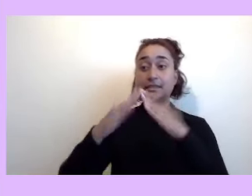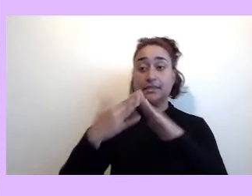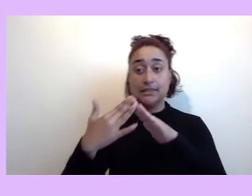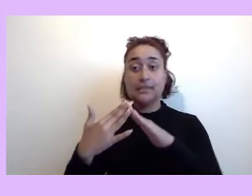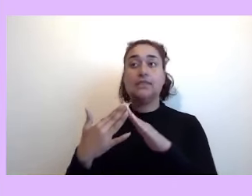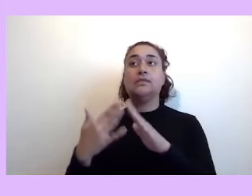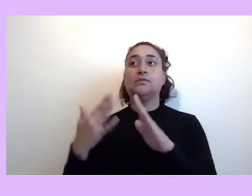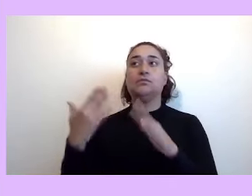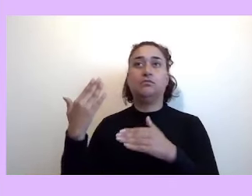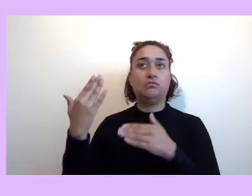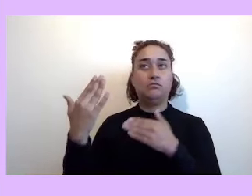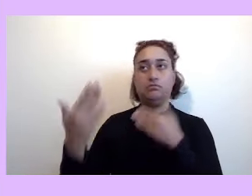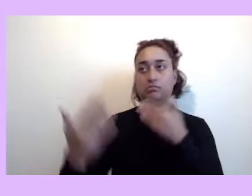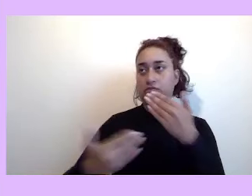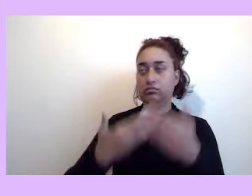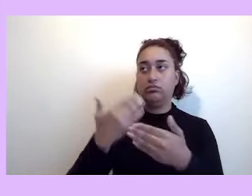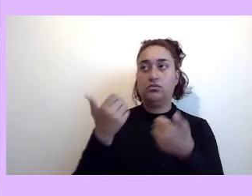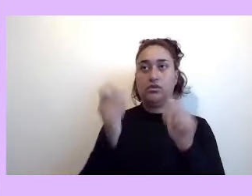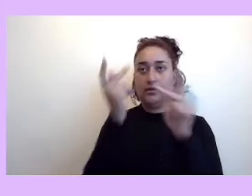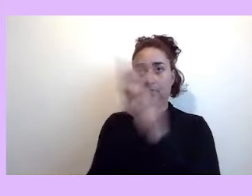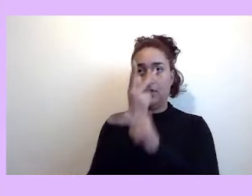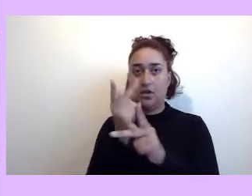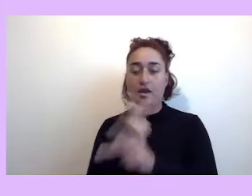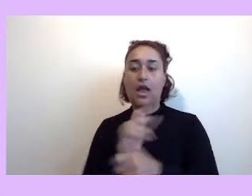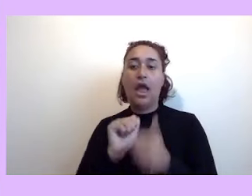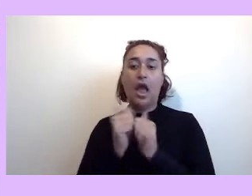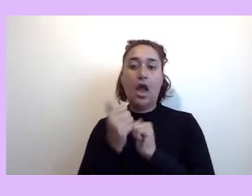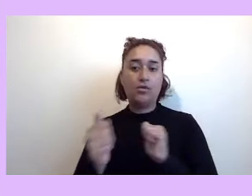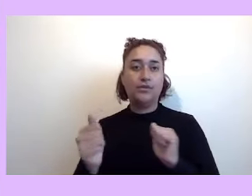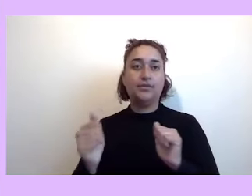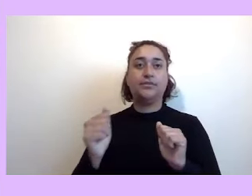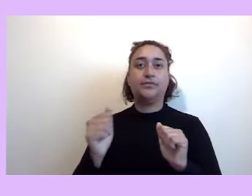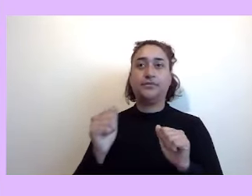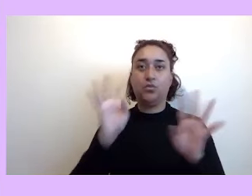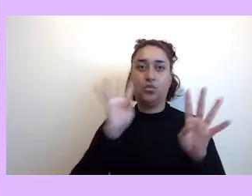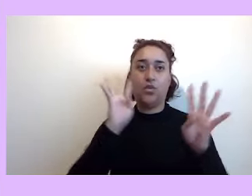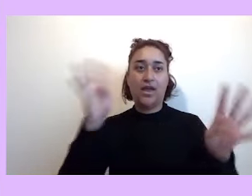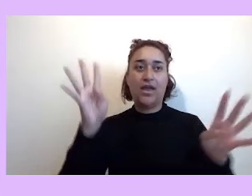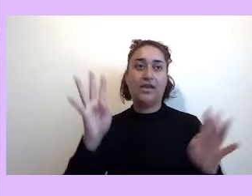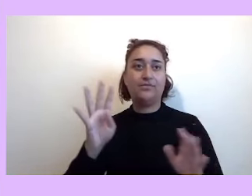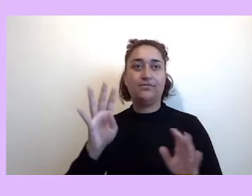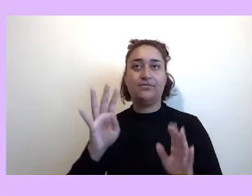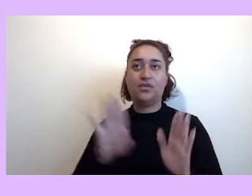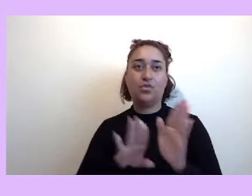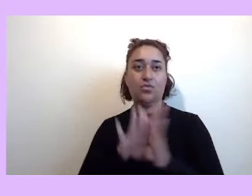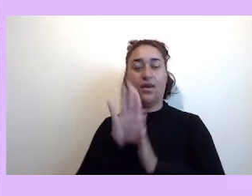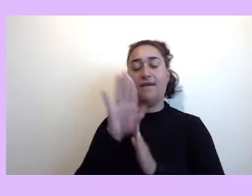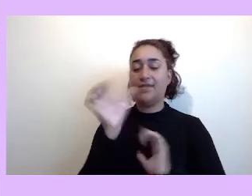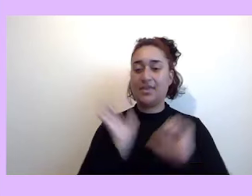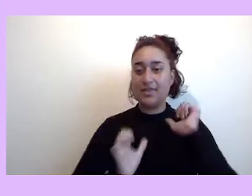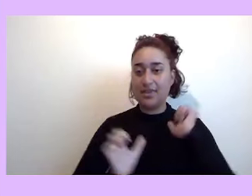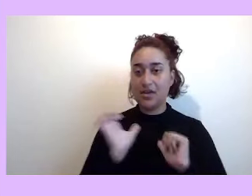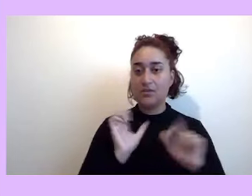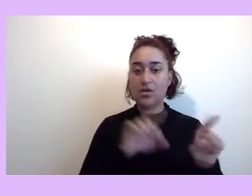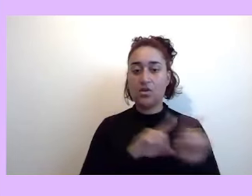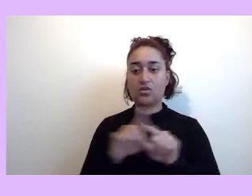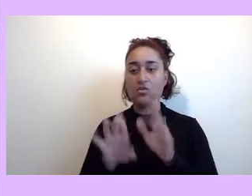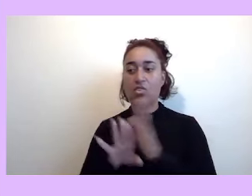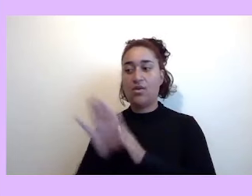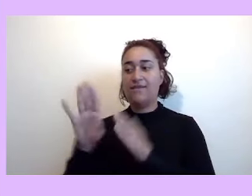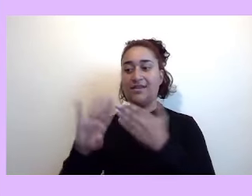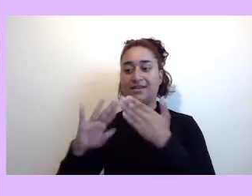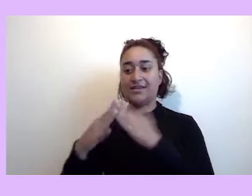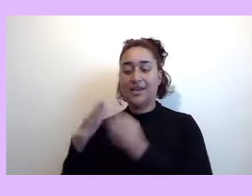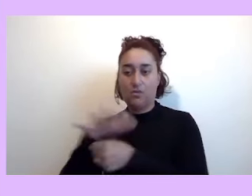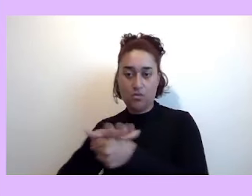process around how to create not just a thriving theater, but a thriving neighborhood there in Upham's Corner. And we are really lucky to